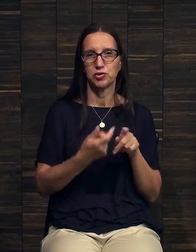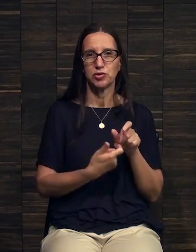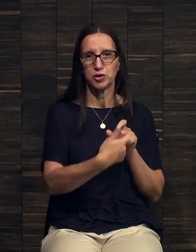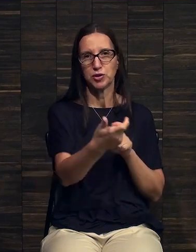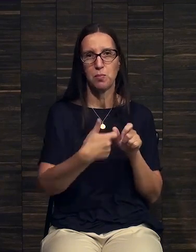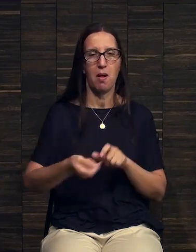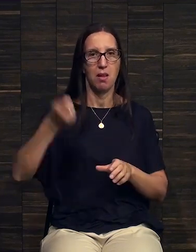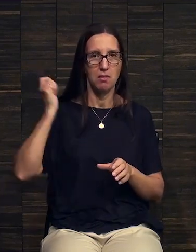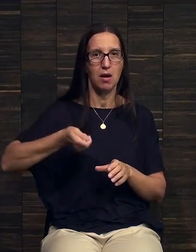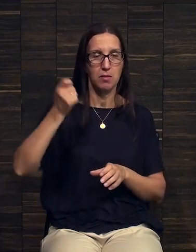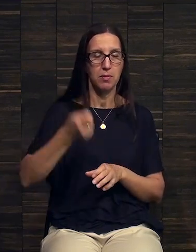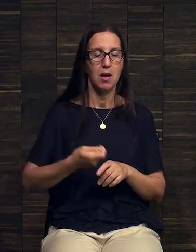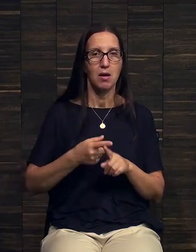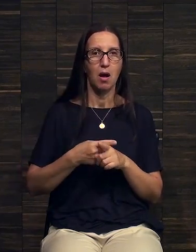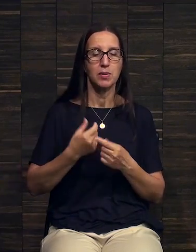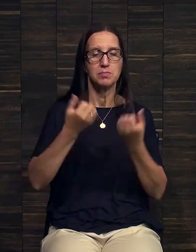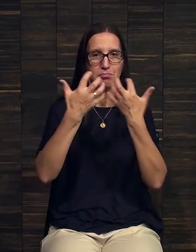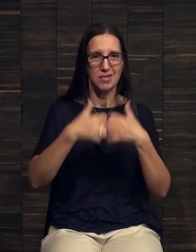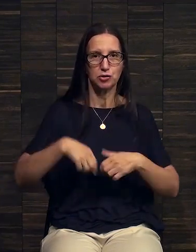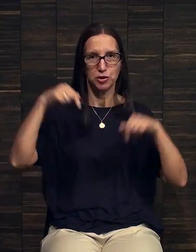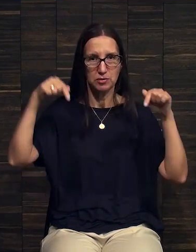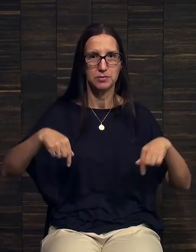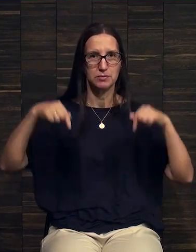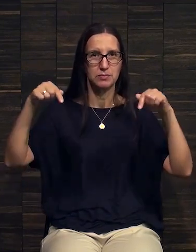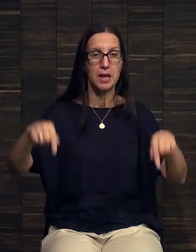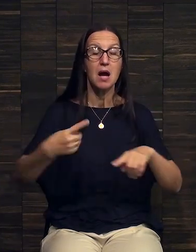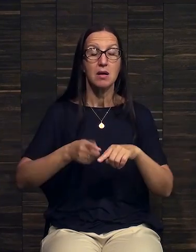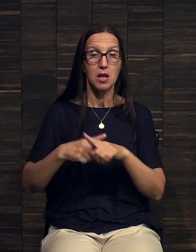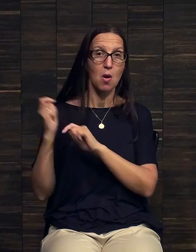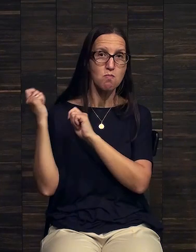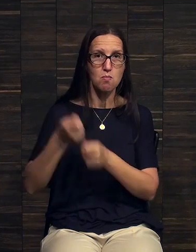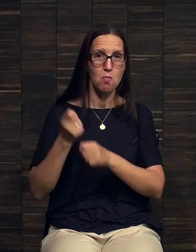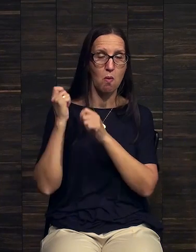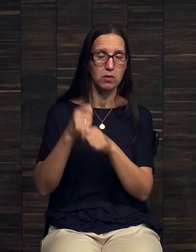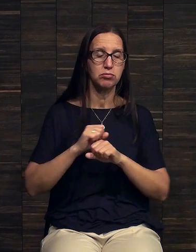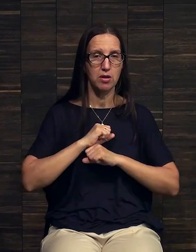the pile laying machine. He took a hammer and heroically